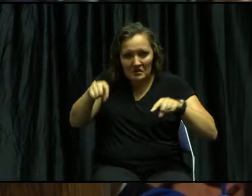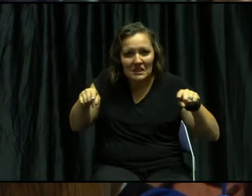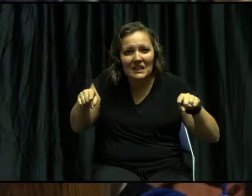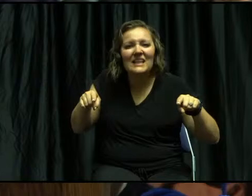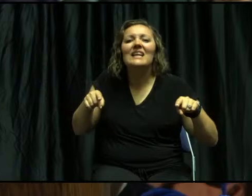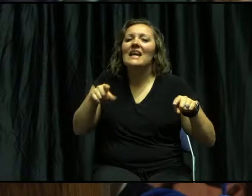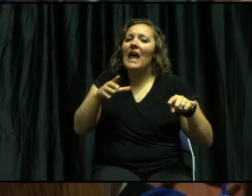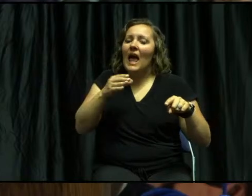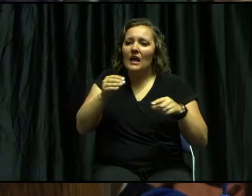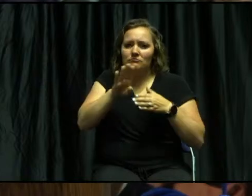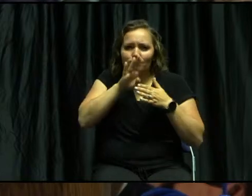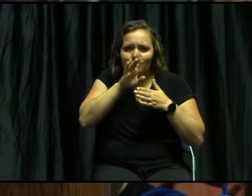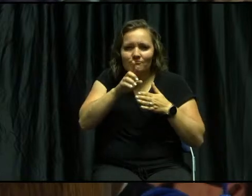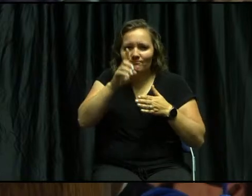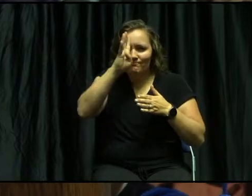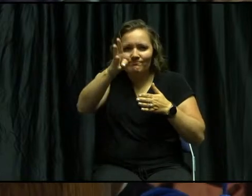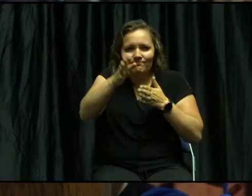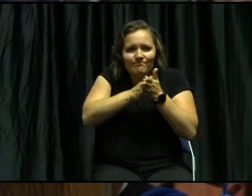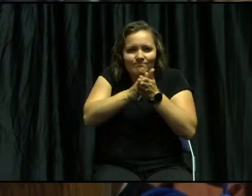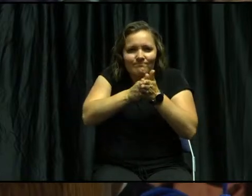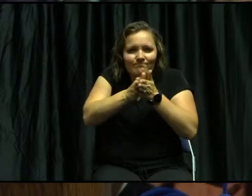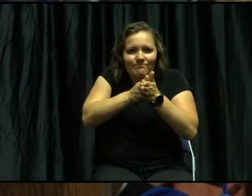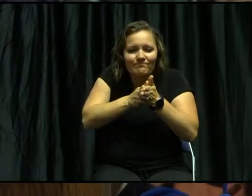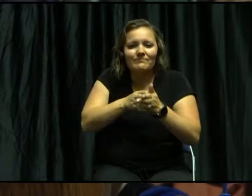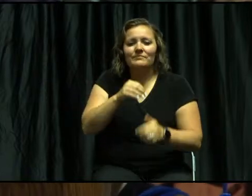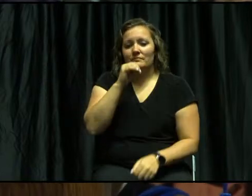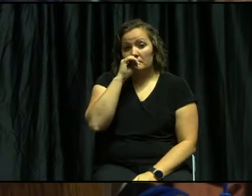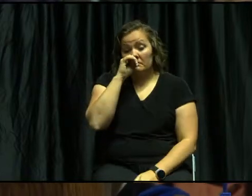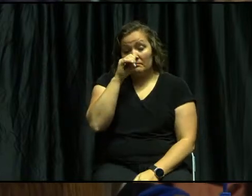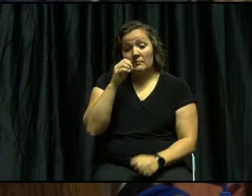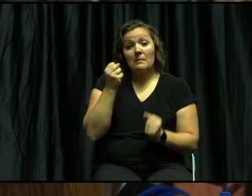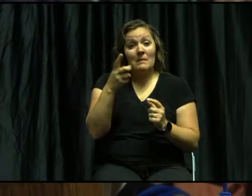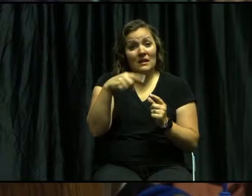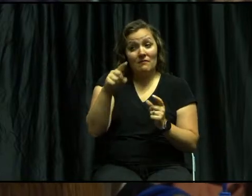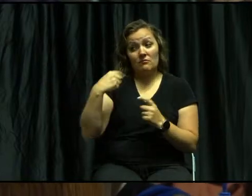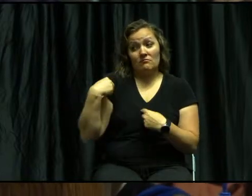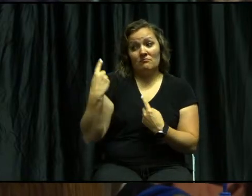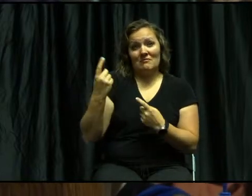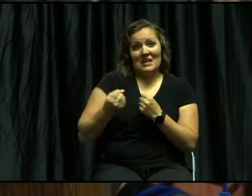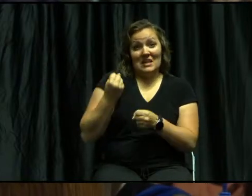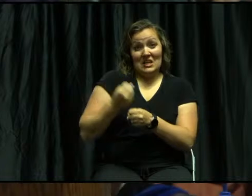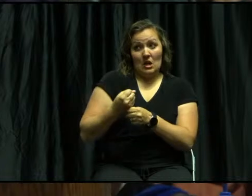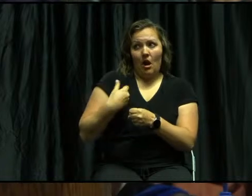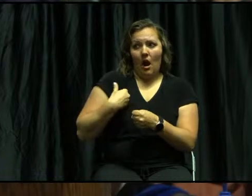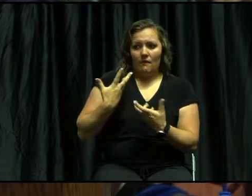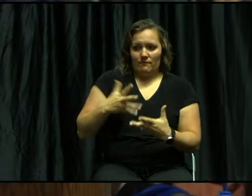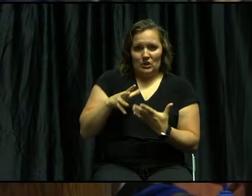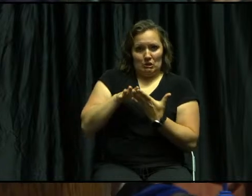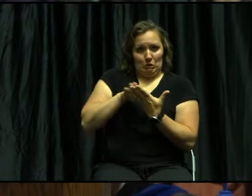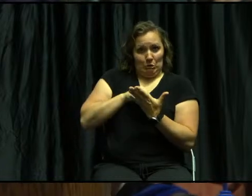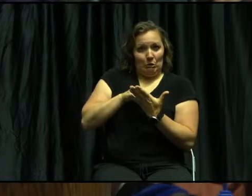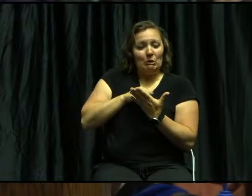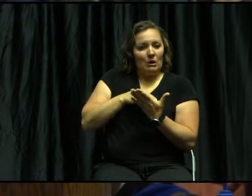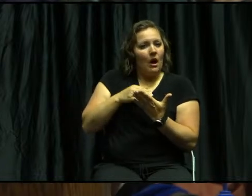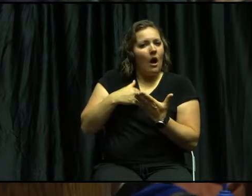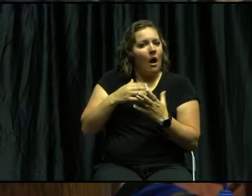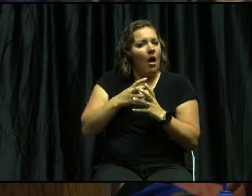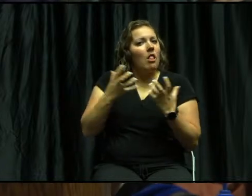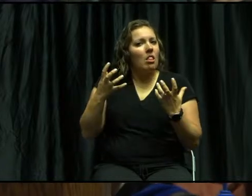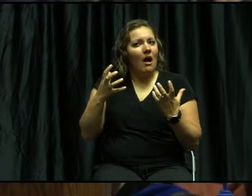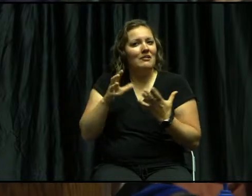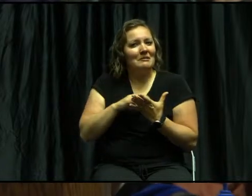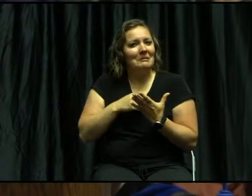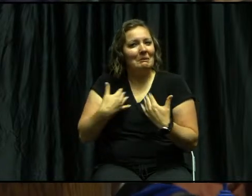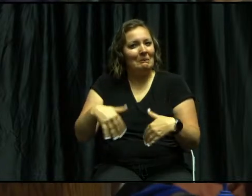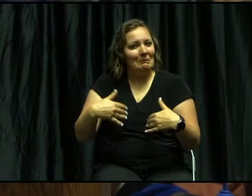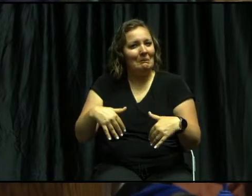and innovation. Like many of you over the last year, I have learned that I have a lot to learn.